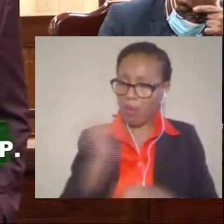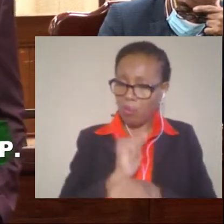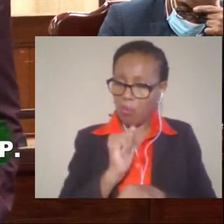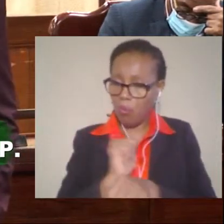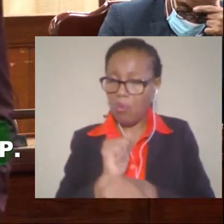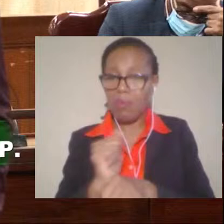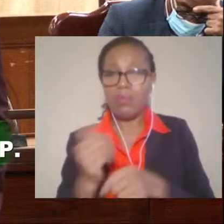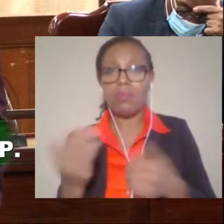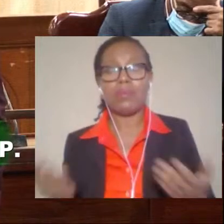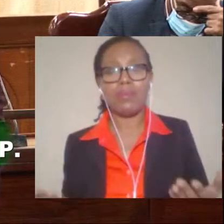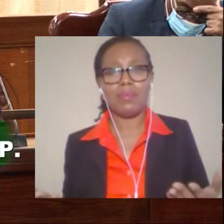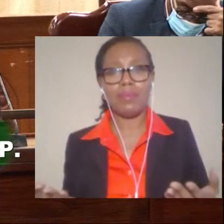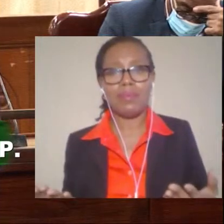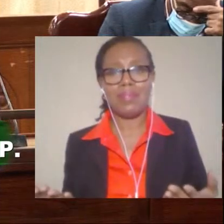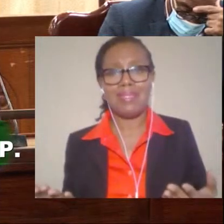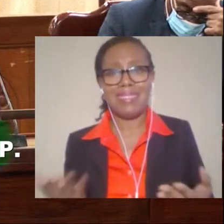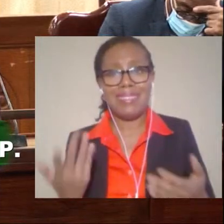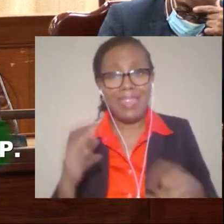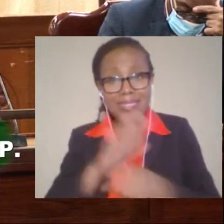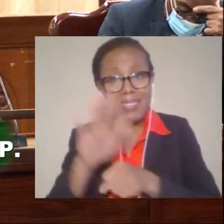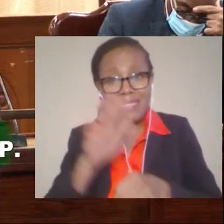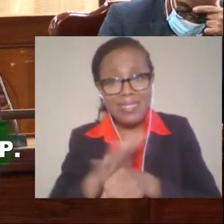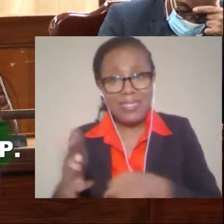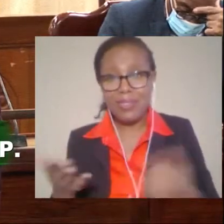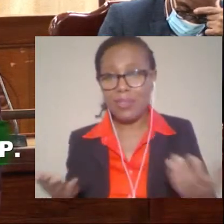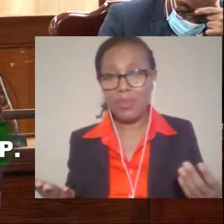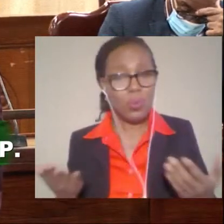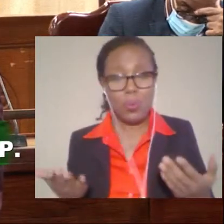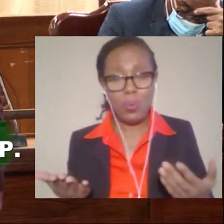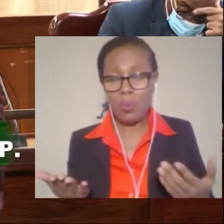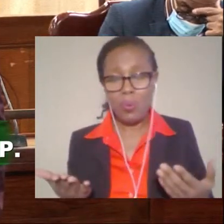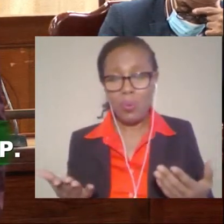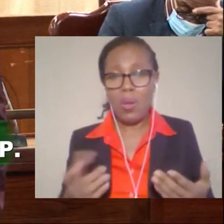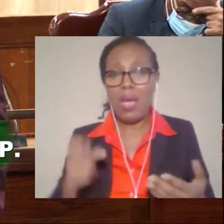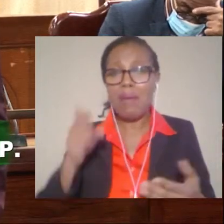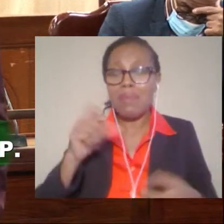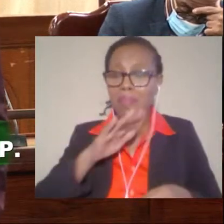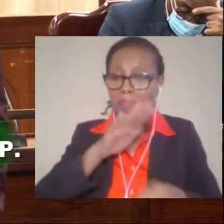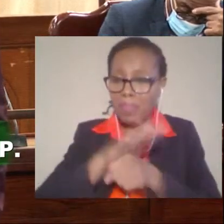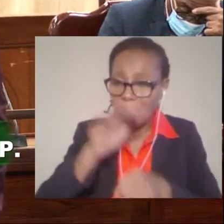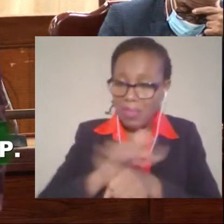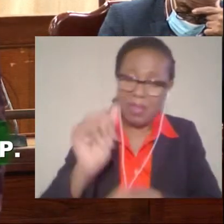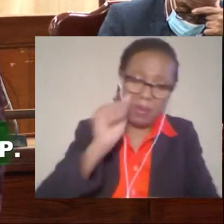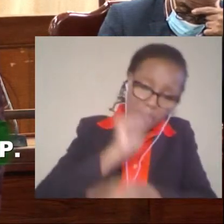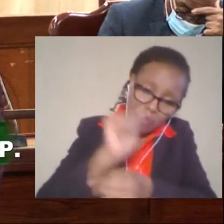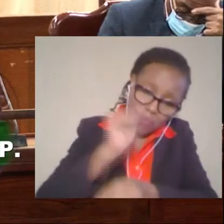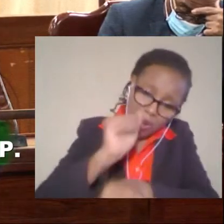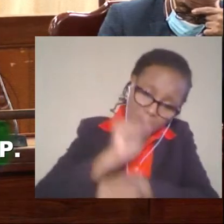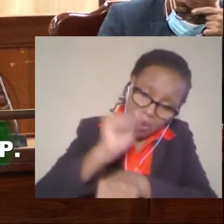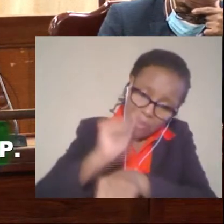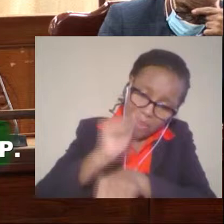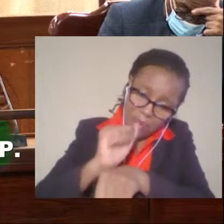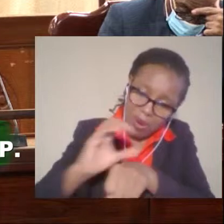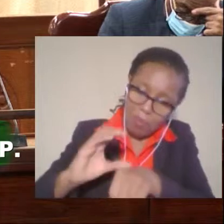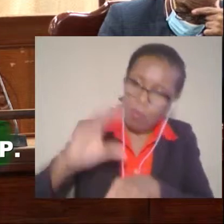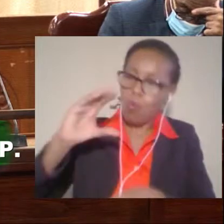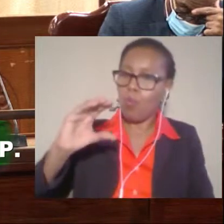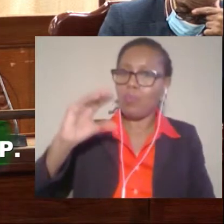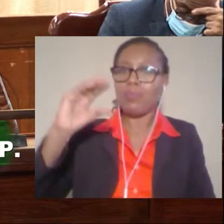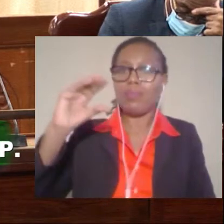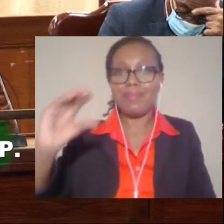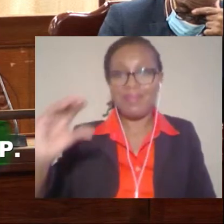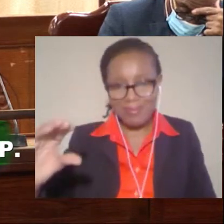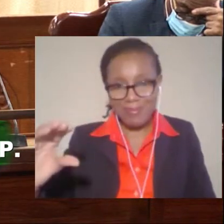meaningful employment chances. The failure to diversify our